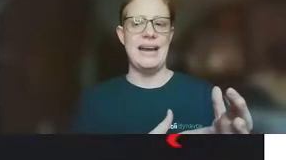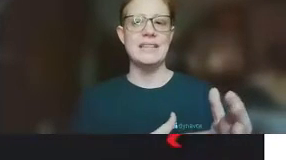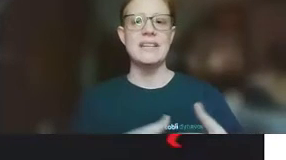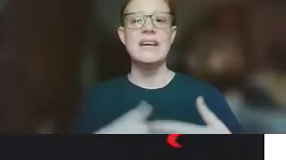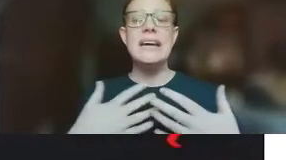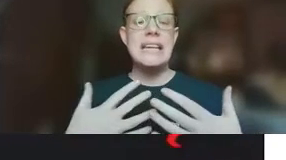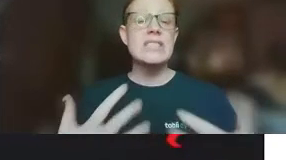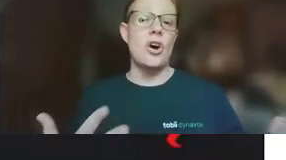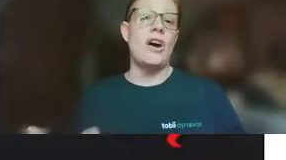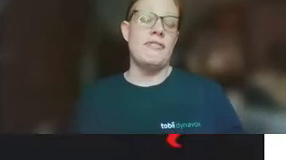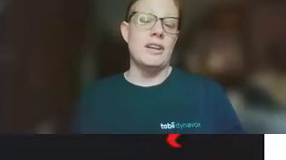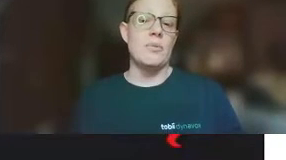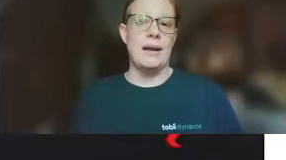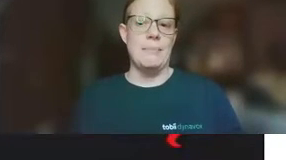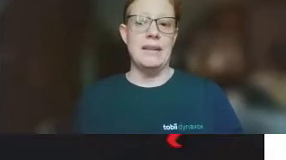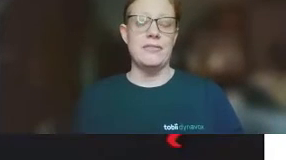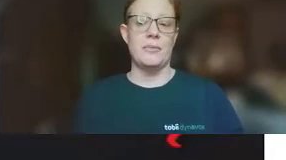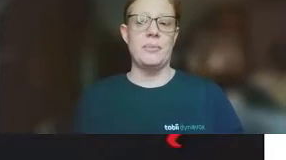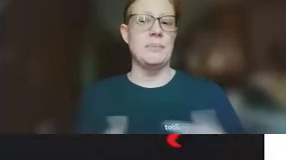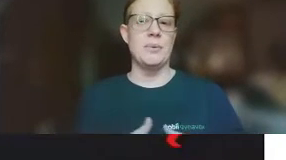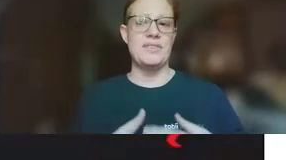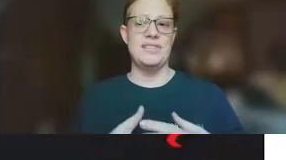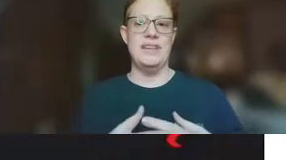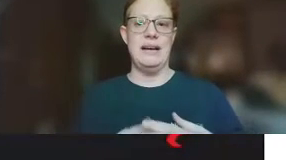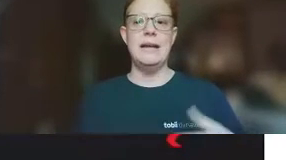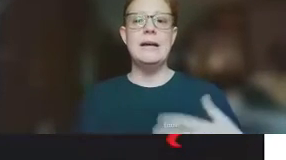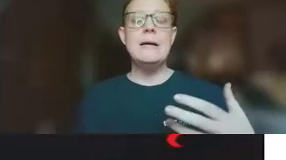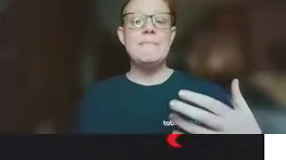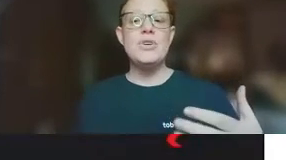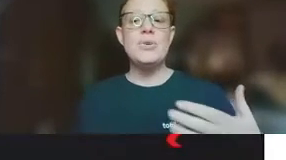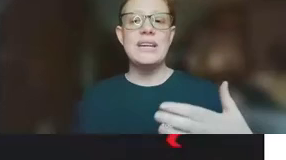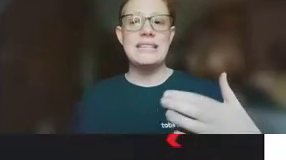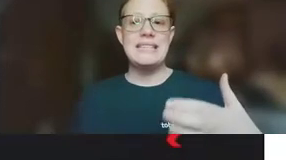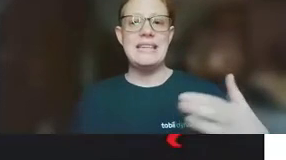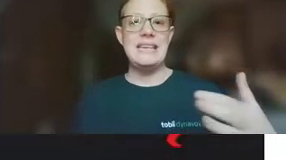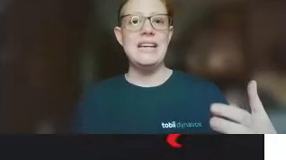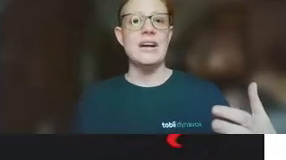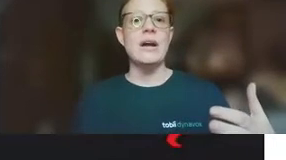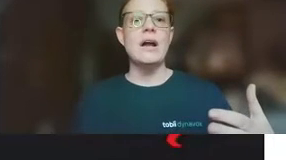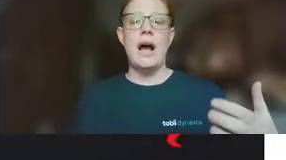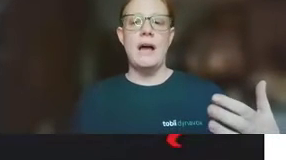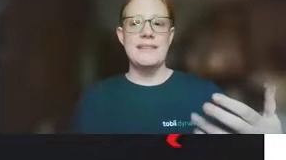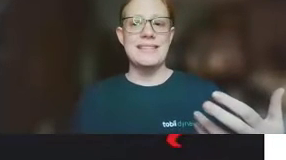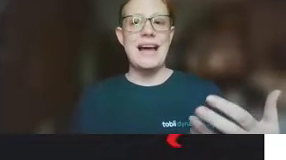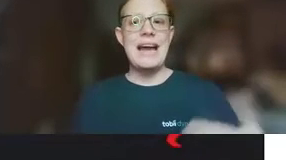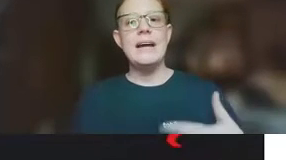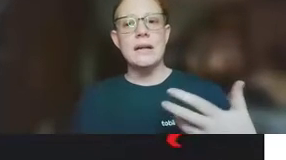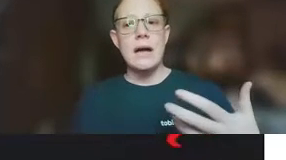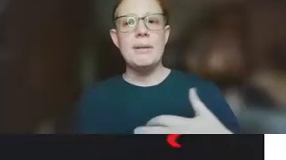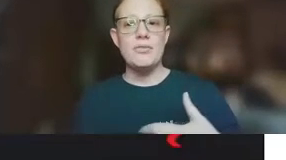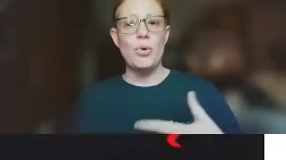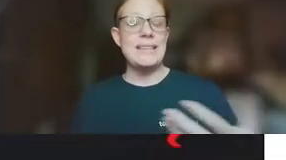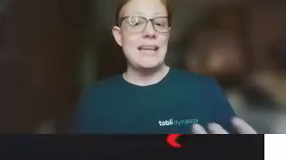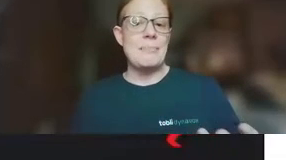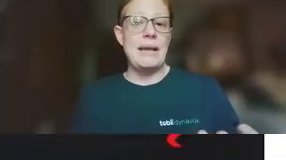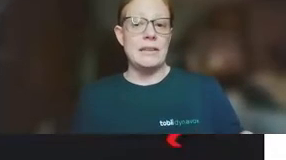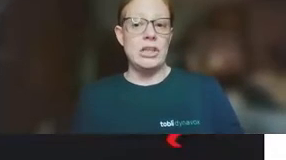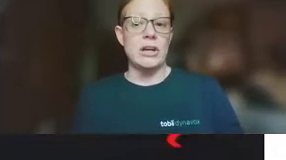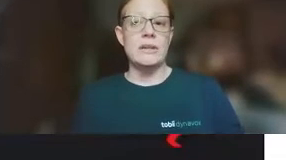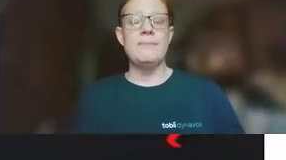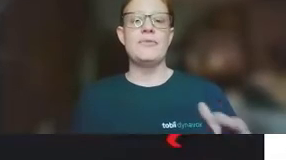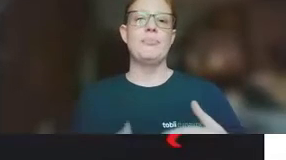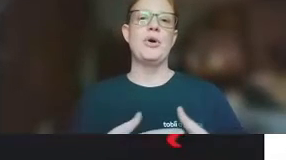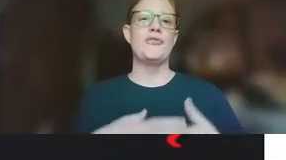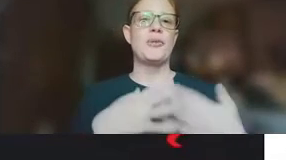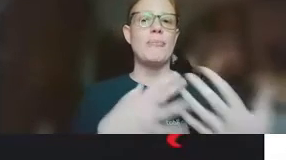symbols and text, is often recommended for people with CVI. You can see here on the slide a couple of ways that might